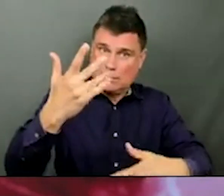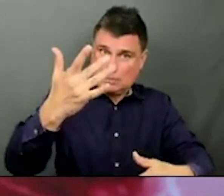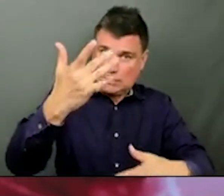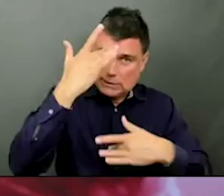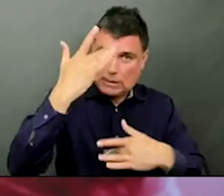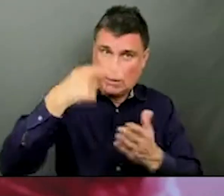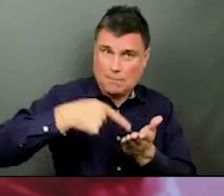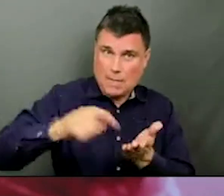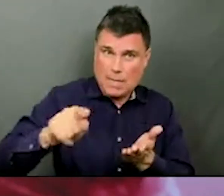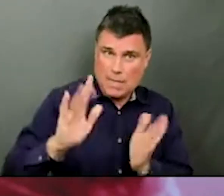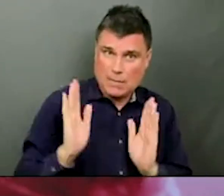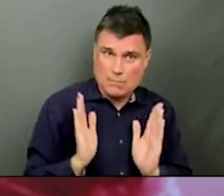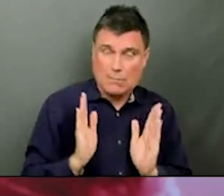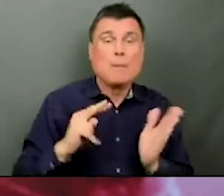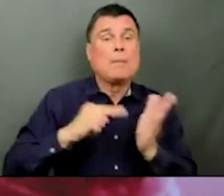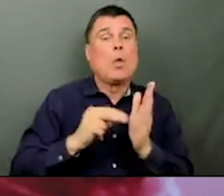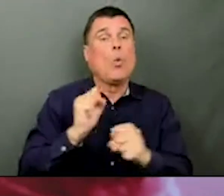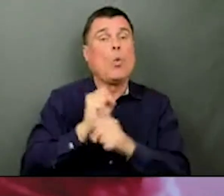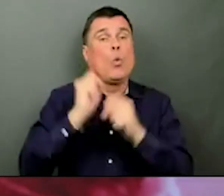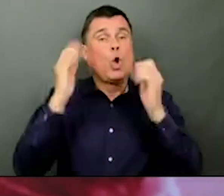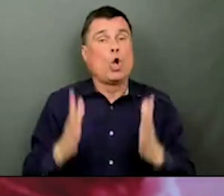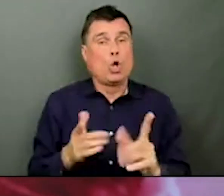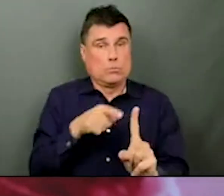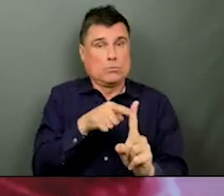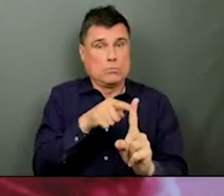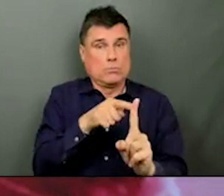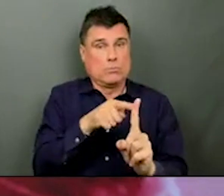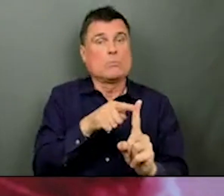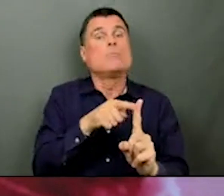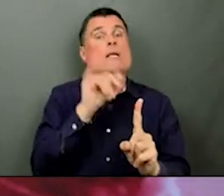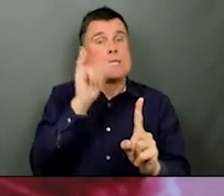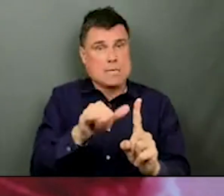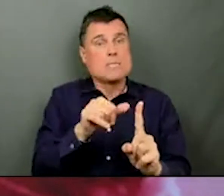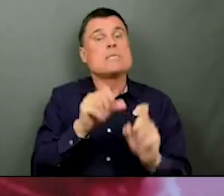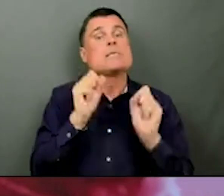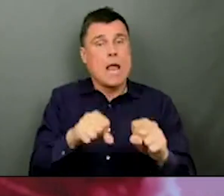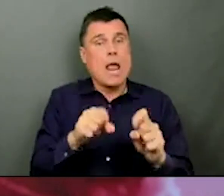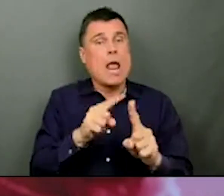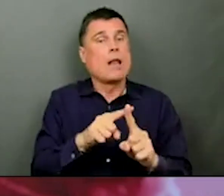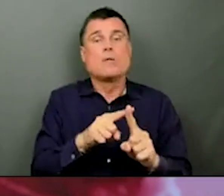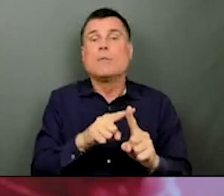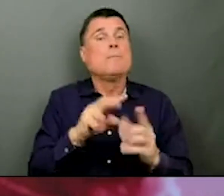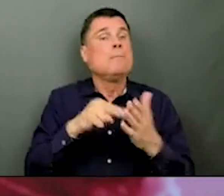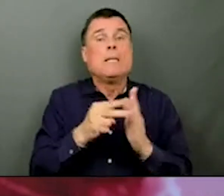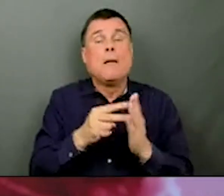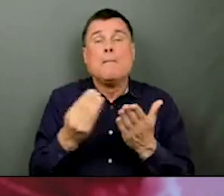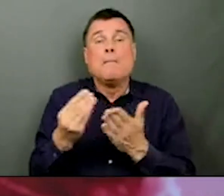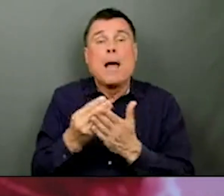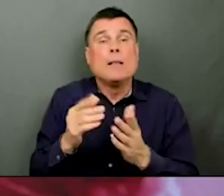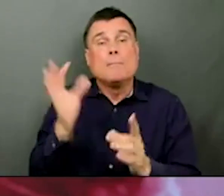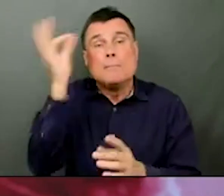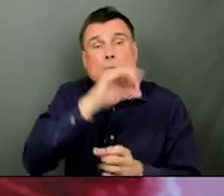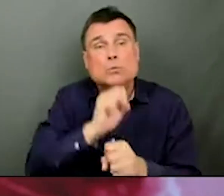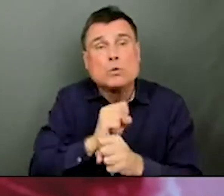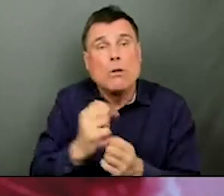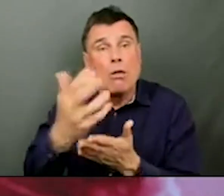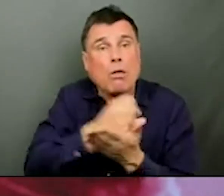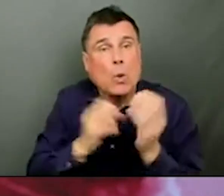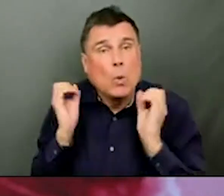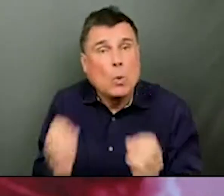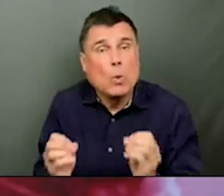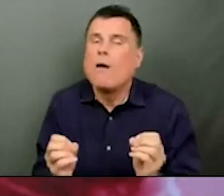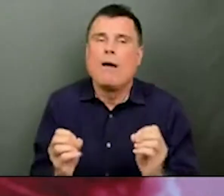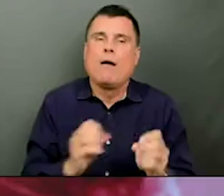that choice knowing that they're not going to have an interruption in their salary. That was the big challenge with the federal program. First of